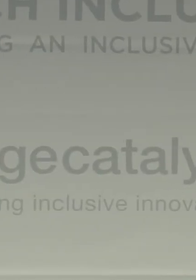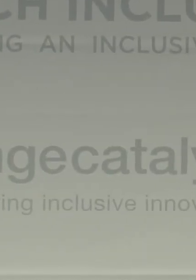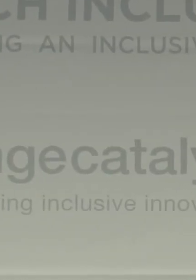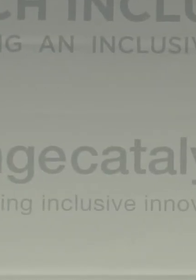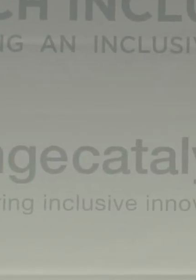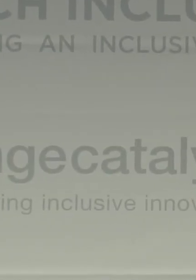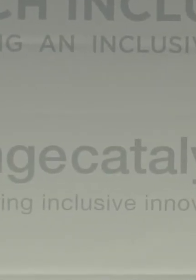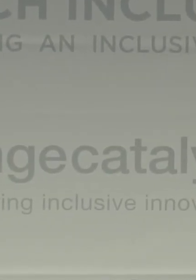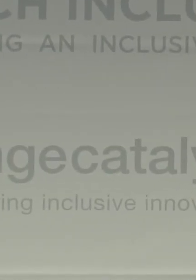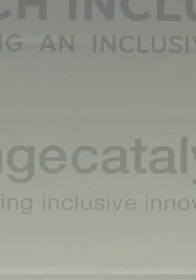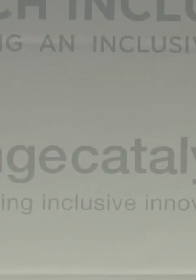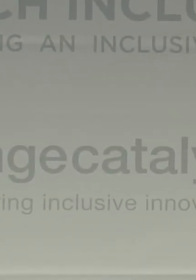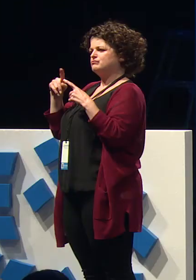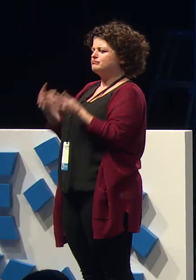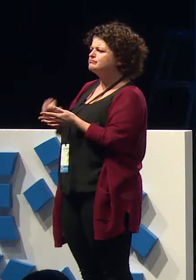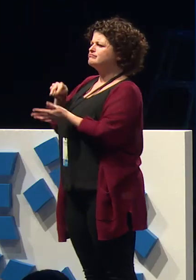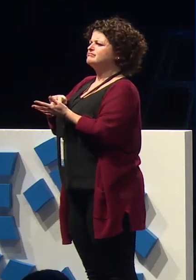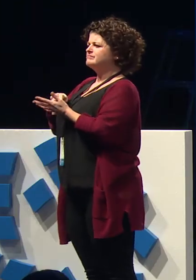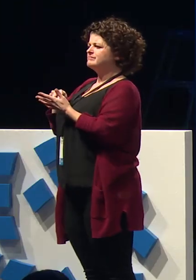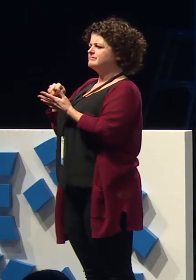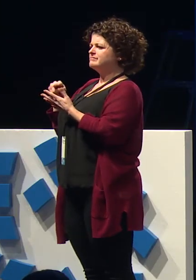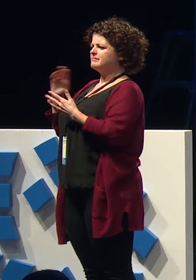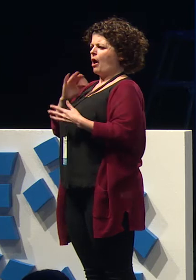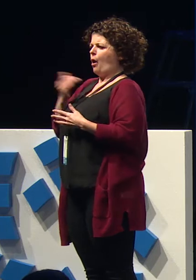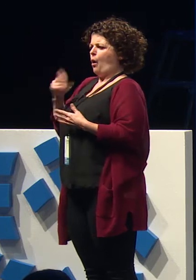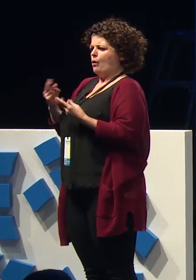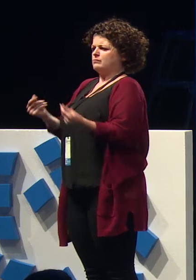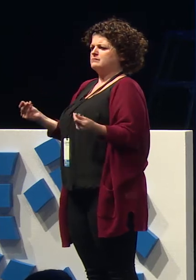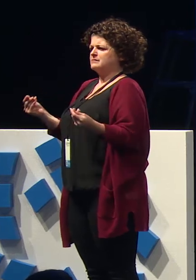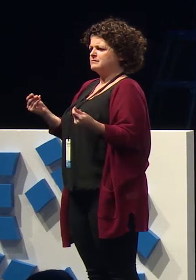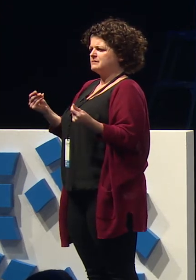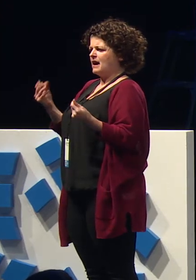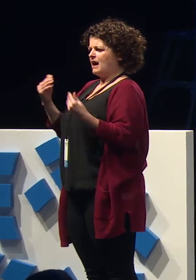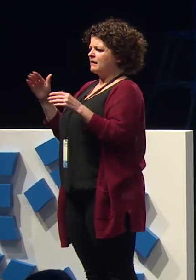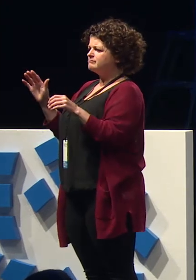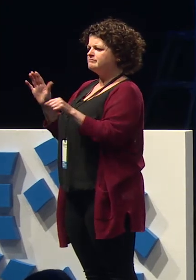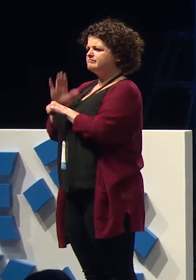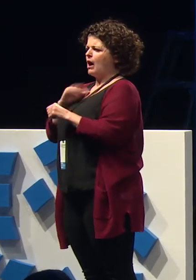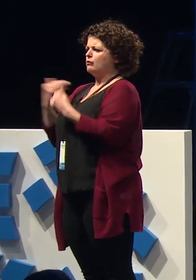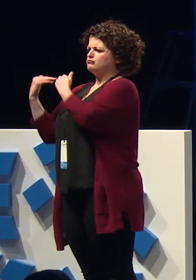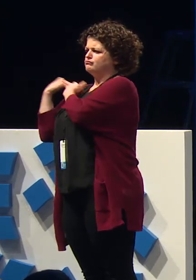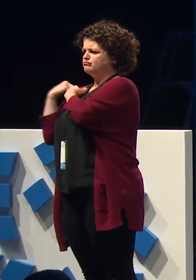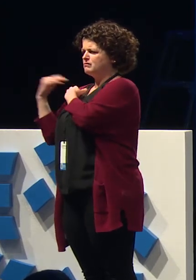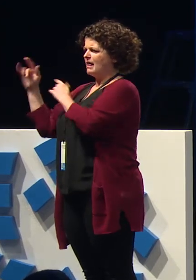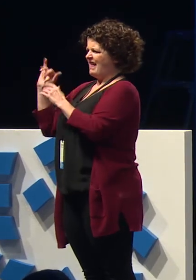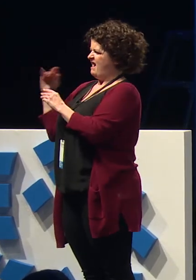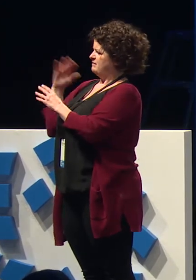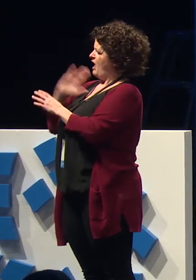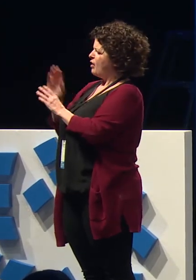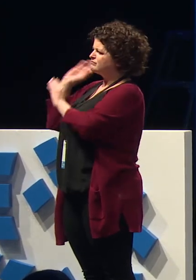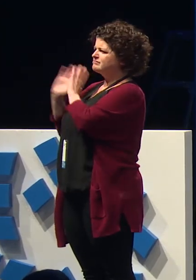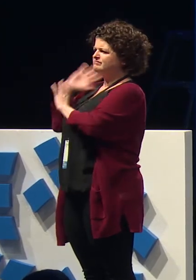to rise up in our own continent and fulfill the sacred responsibilities that we have been given by our